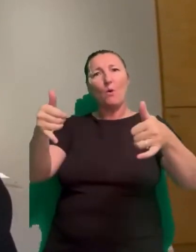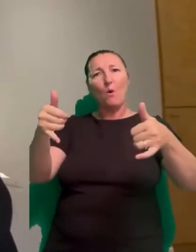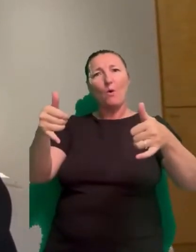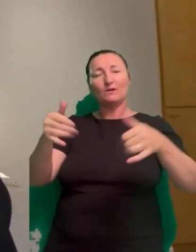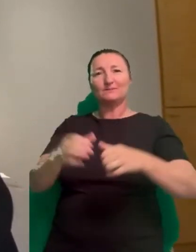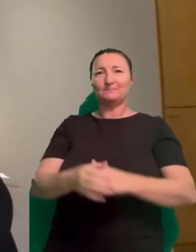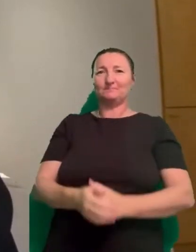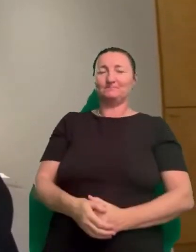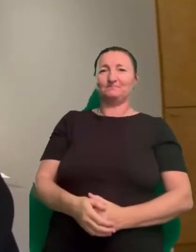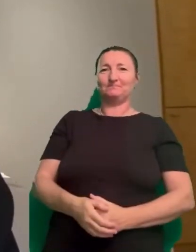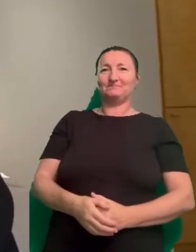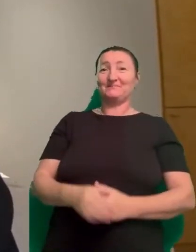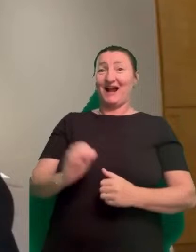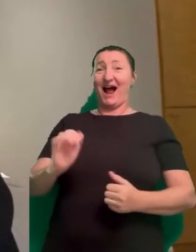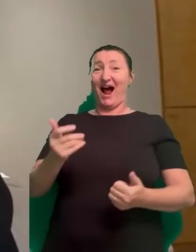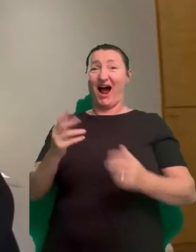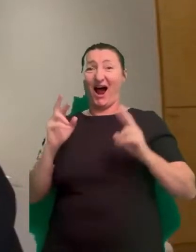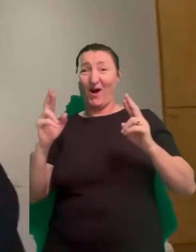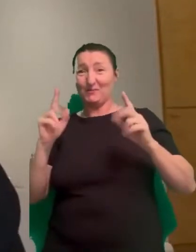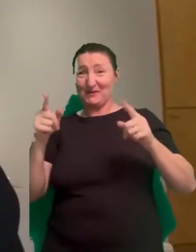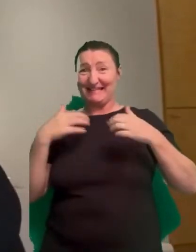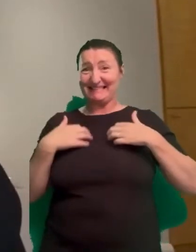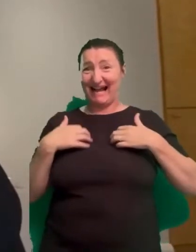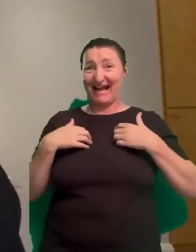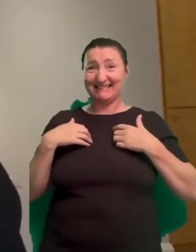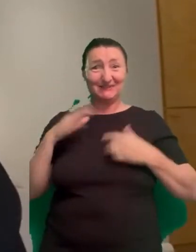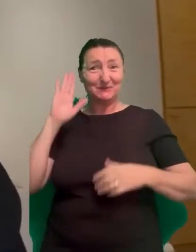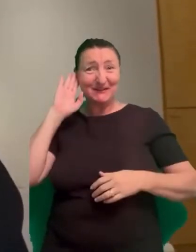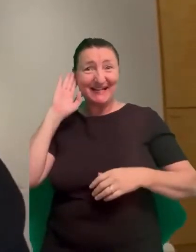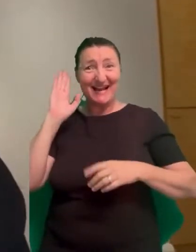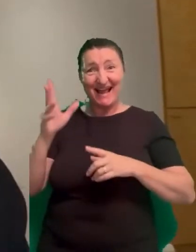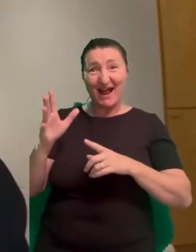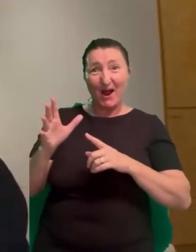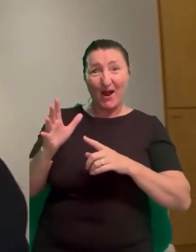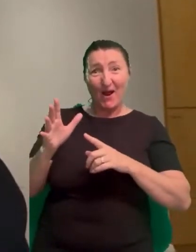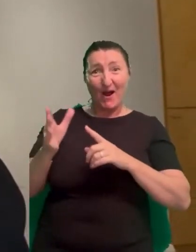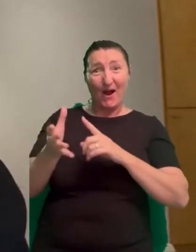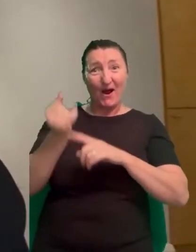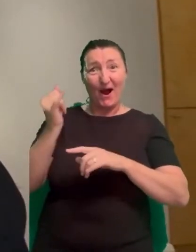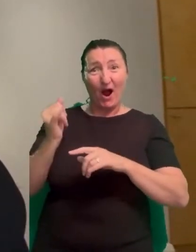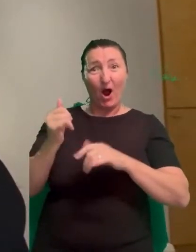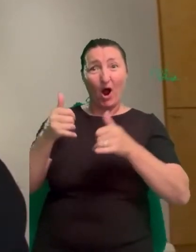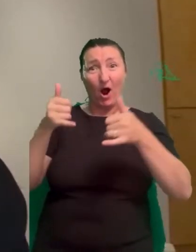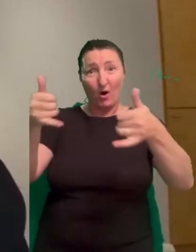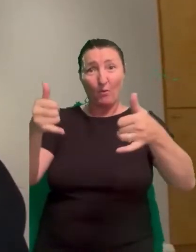very excited person, I hope there will be, in Australia, to receive